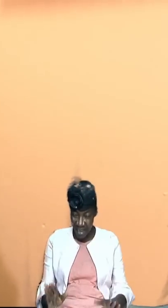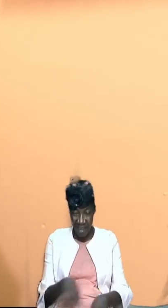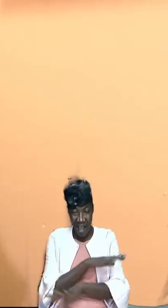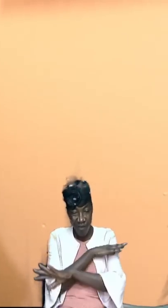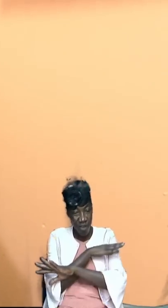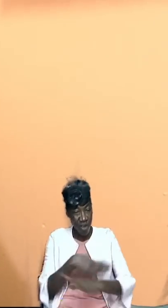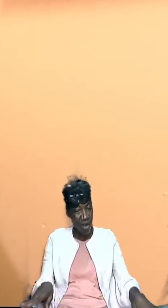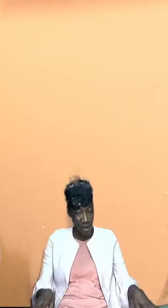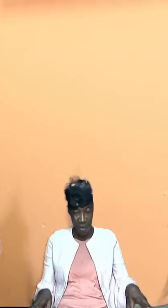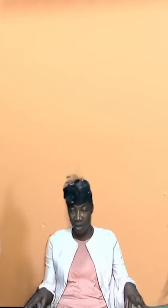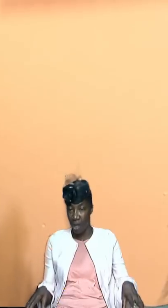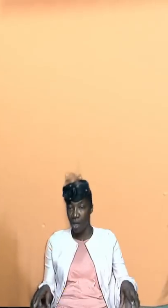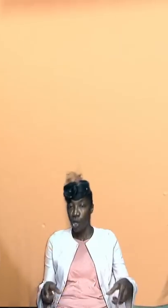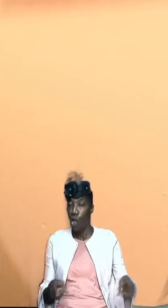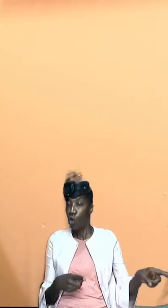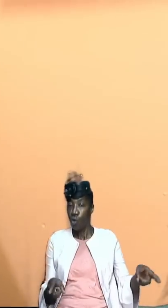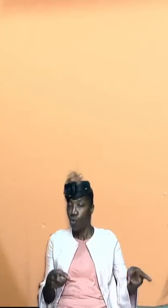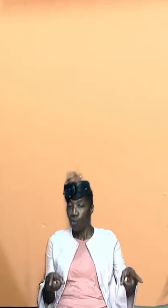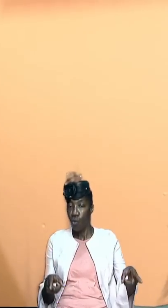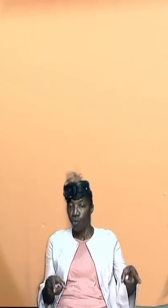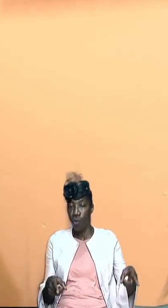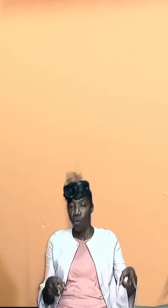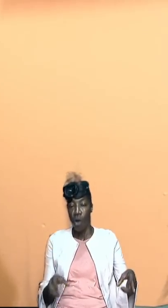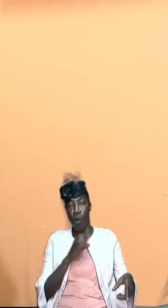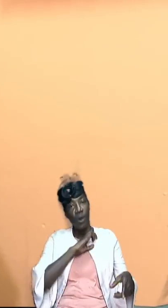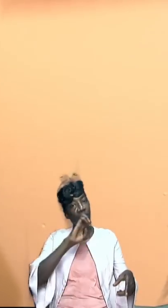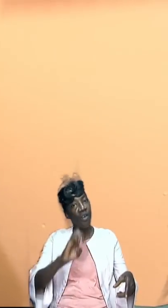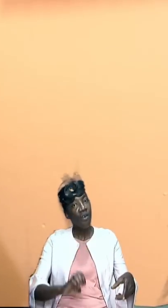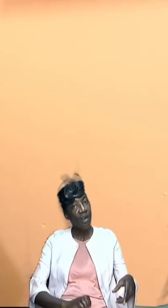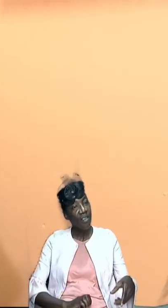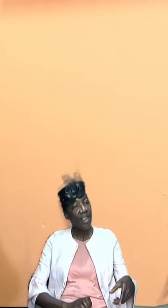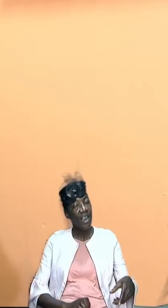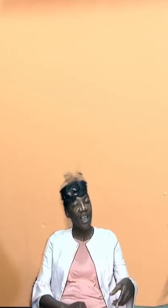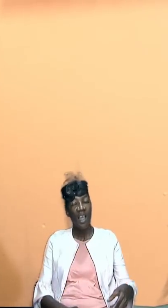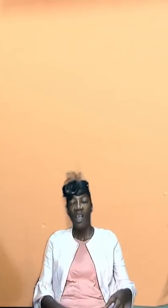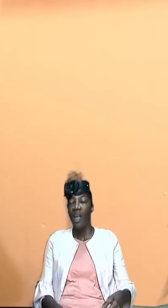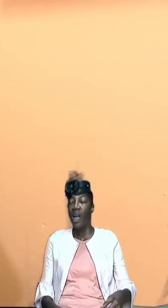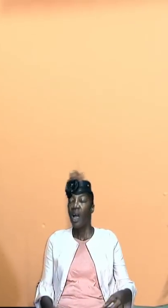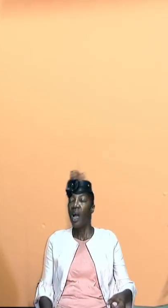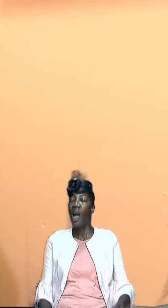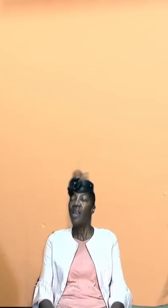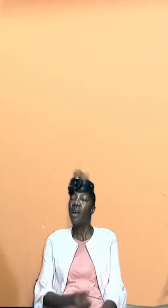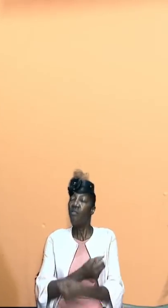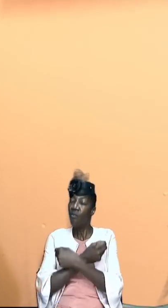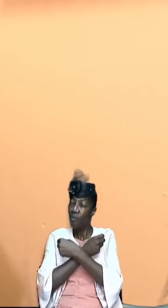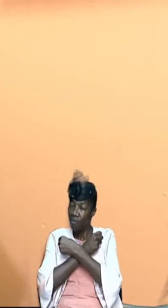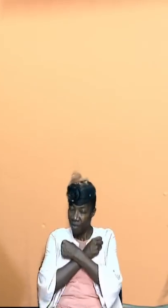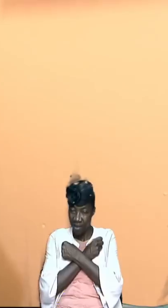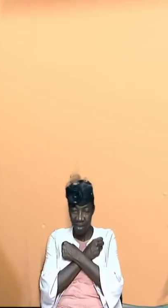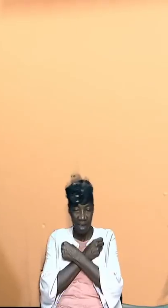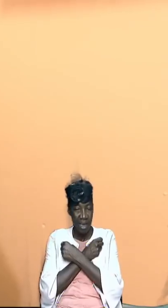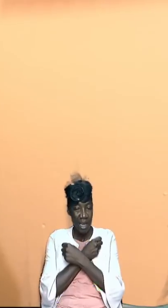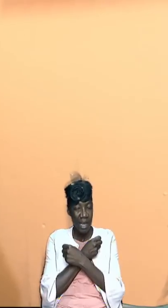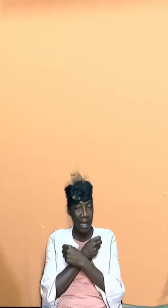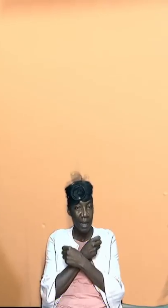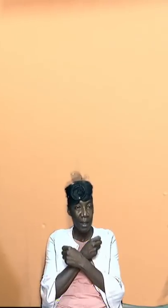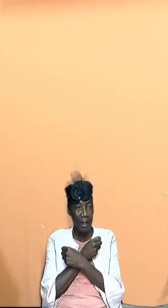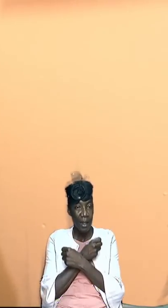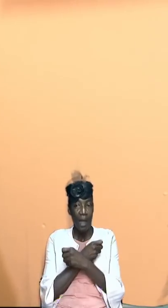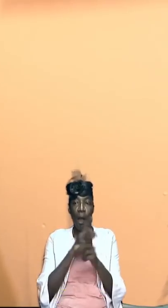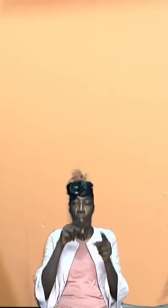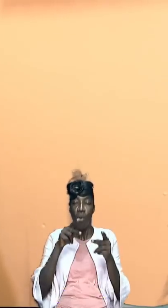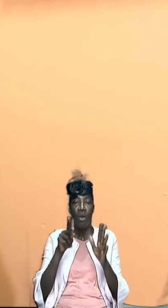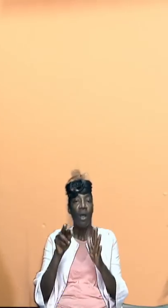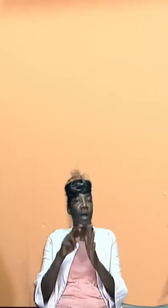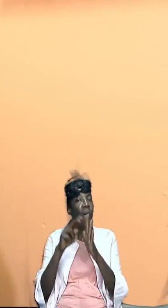God consciousness per se and have dispassionately applied scientific